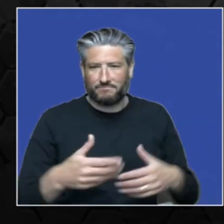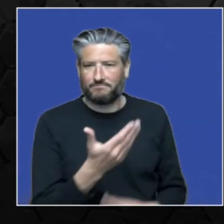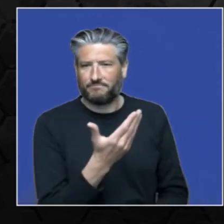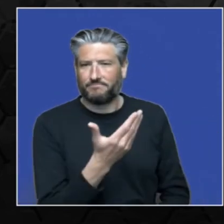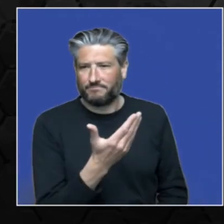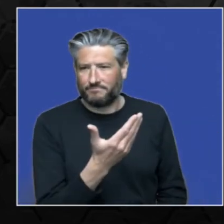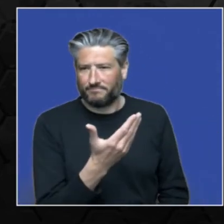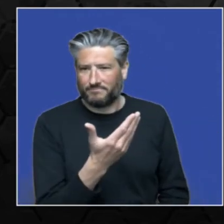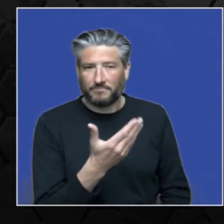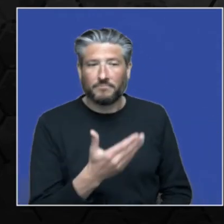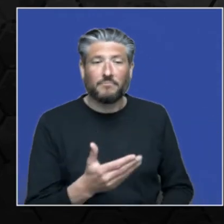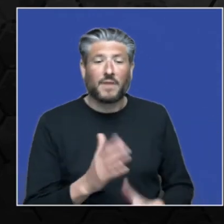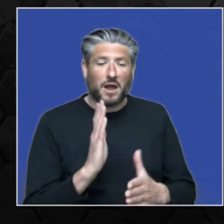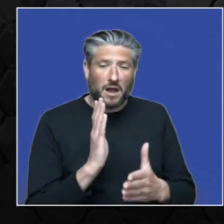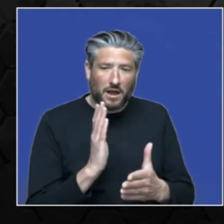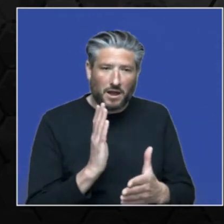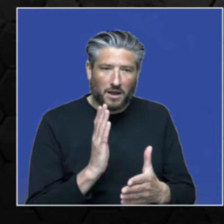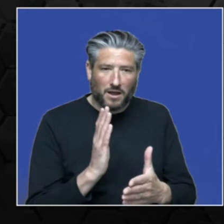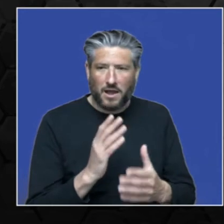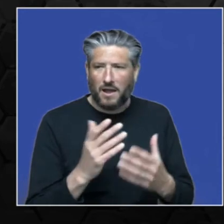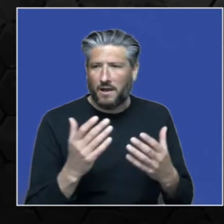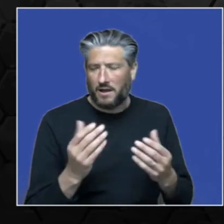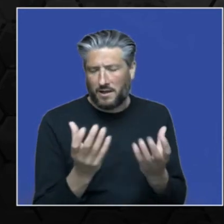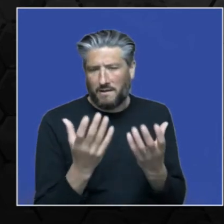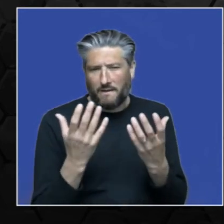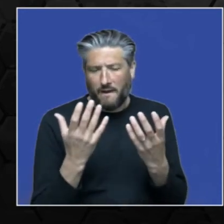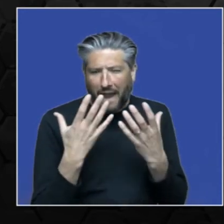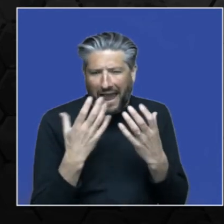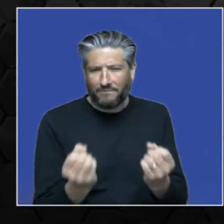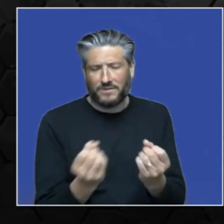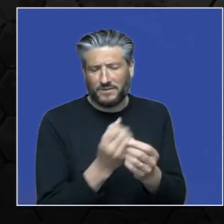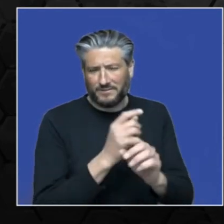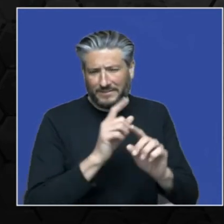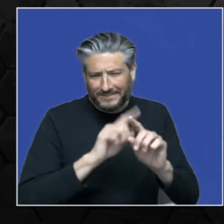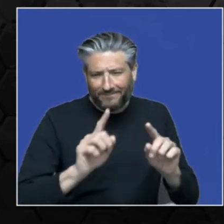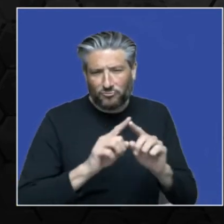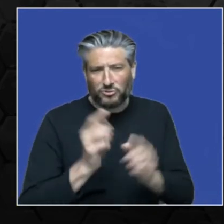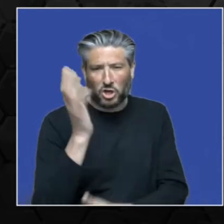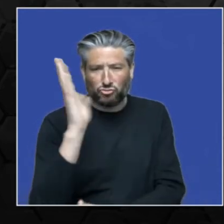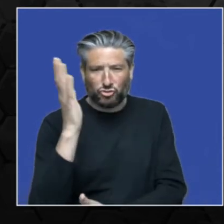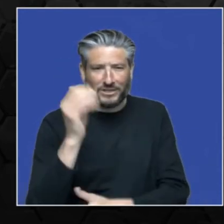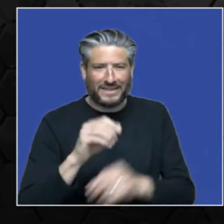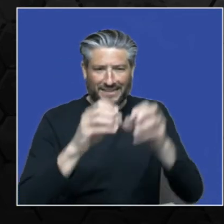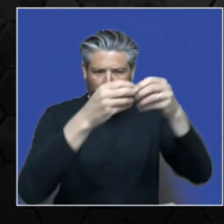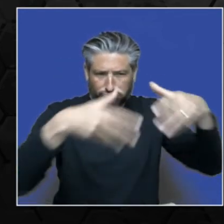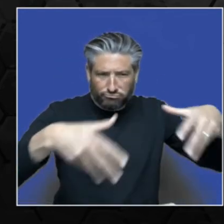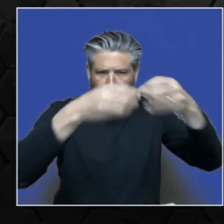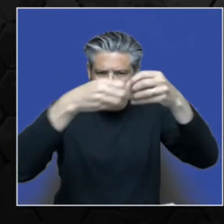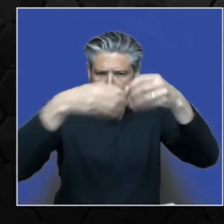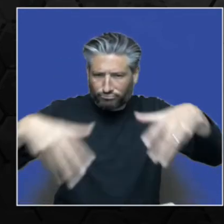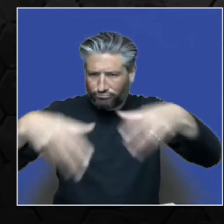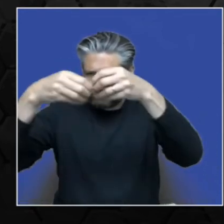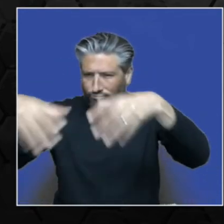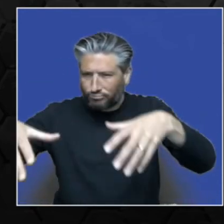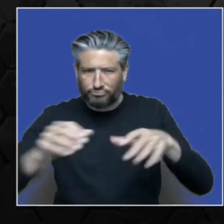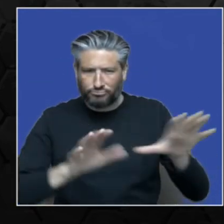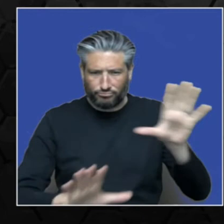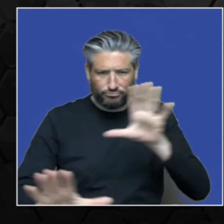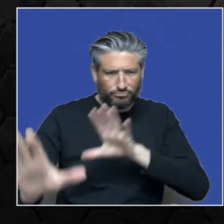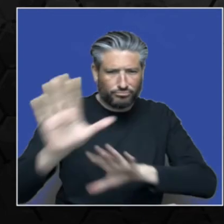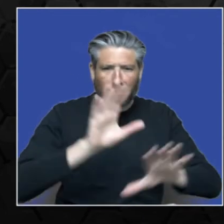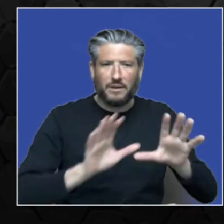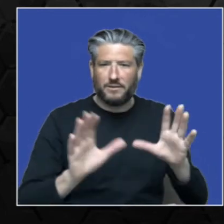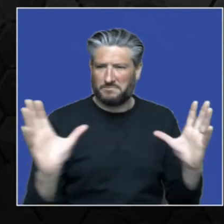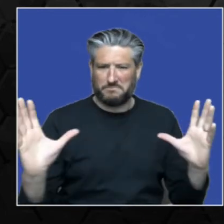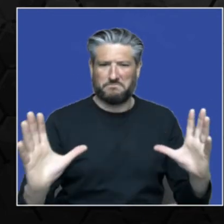random the tree in that forest. Then they aggregate from different random formation of the